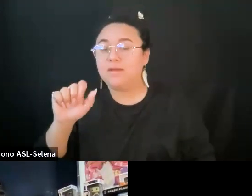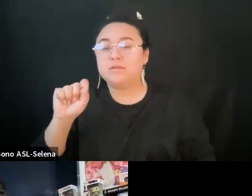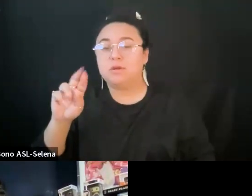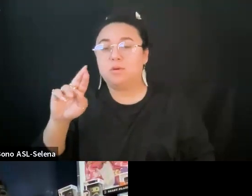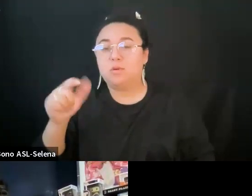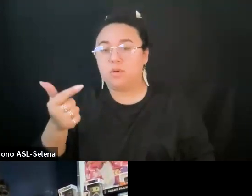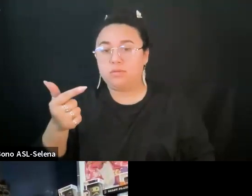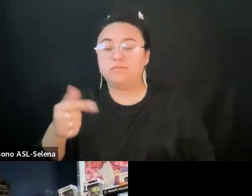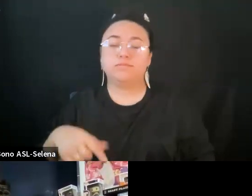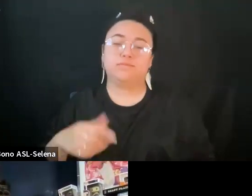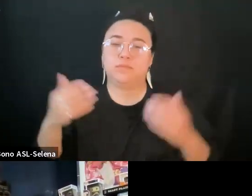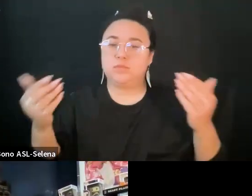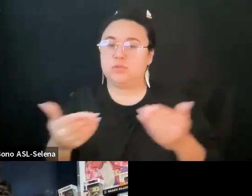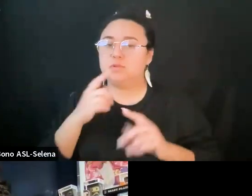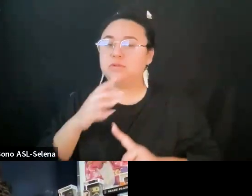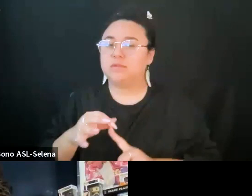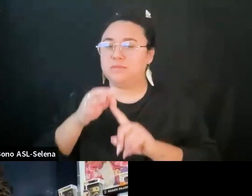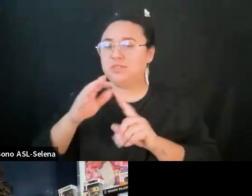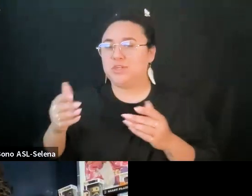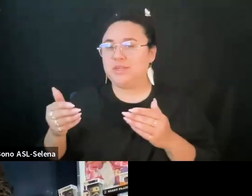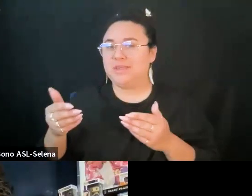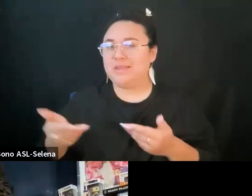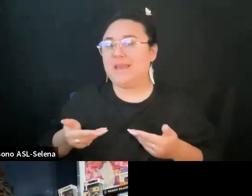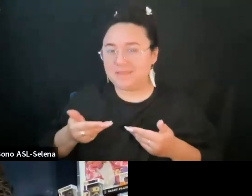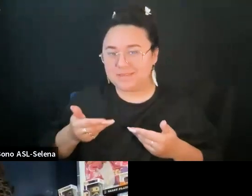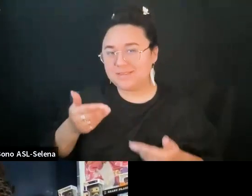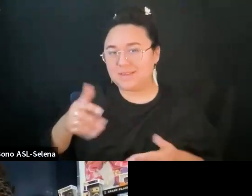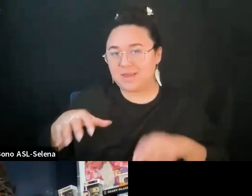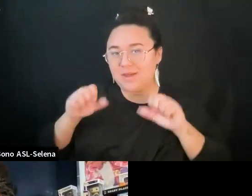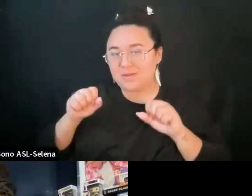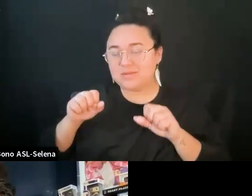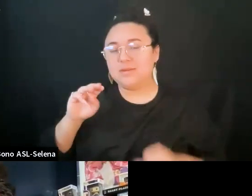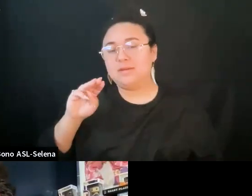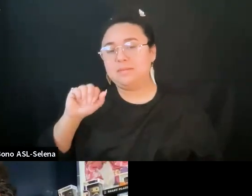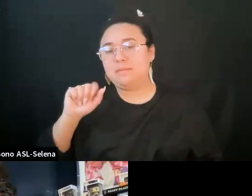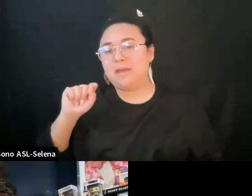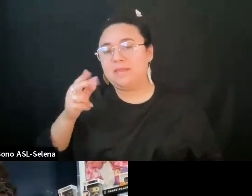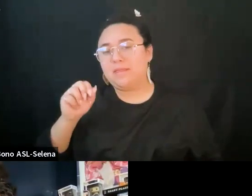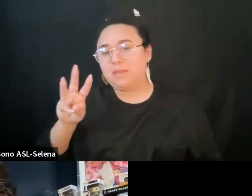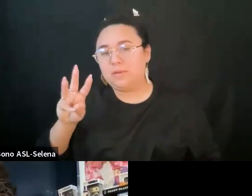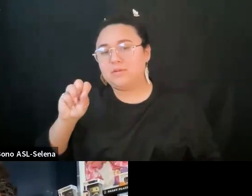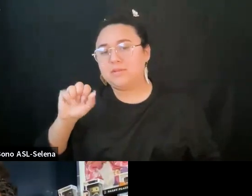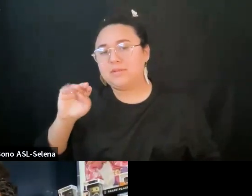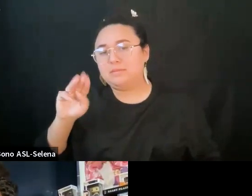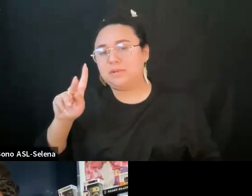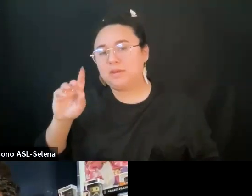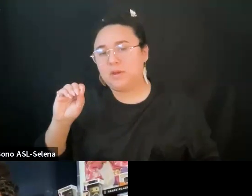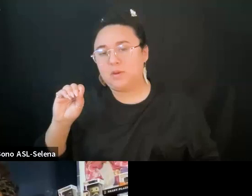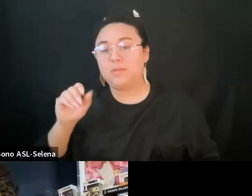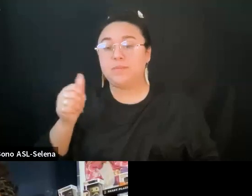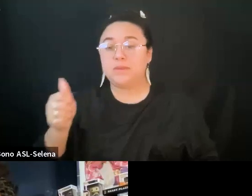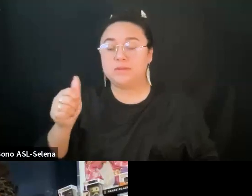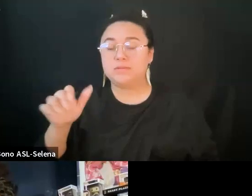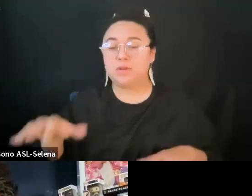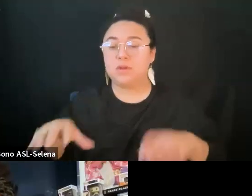introduce you now to our special guest host. Today's host is Matthew Simko. Matthew is a host